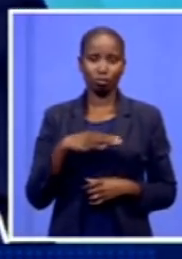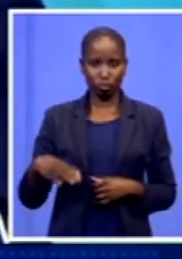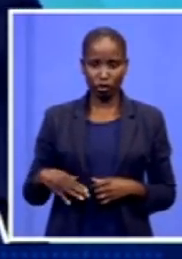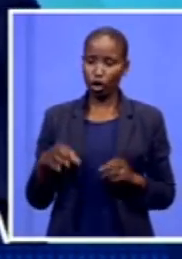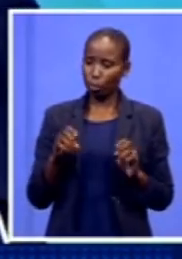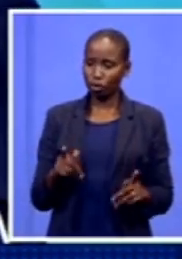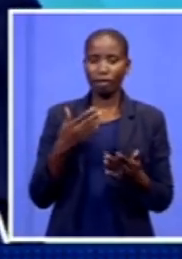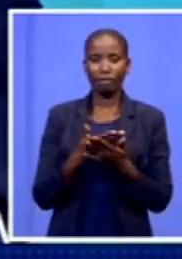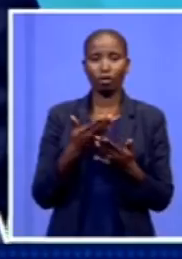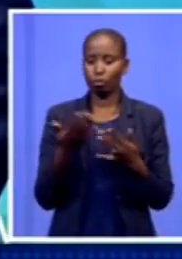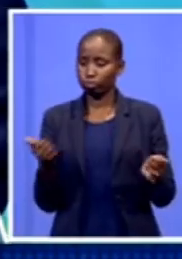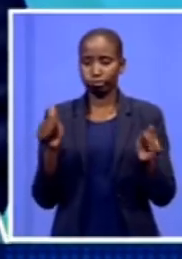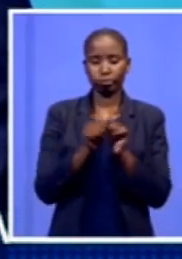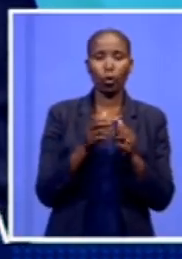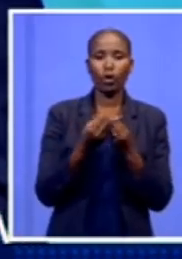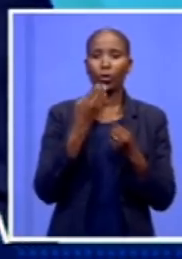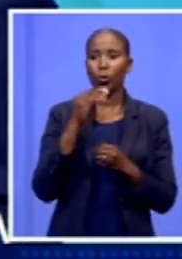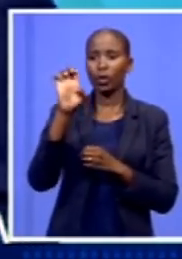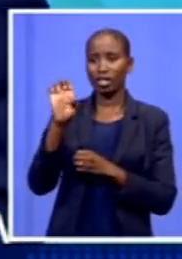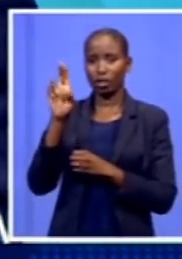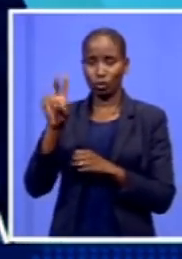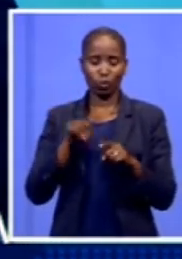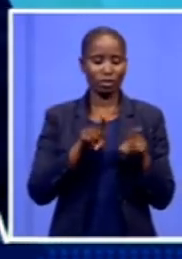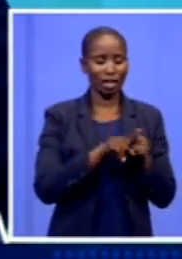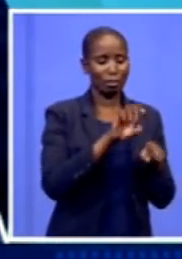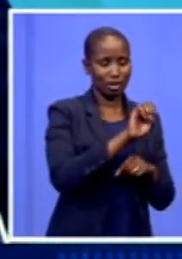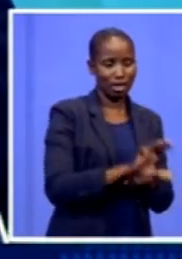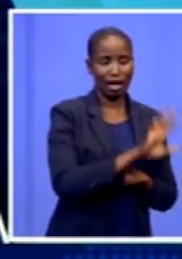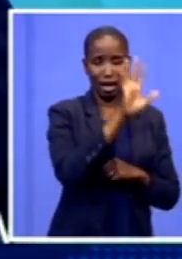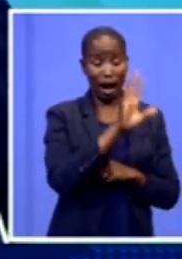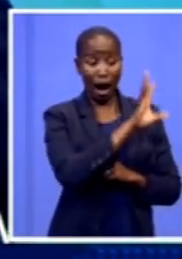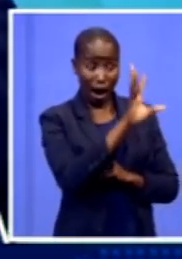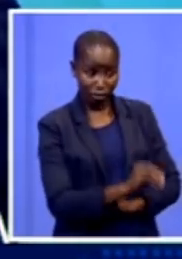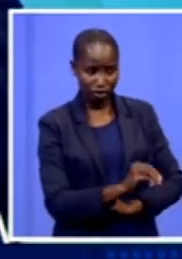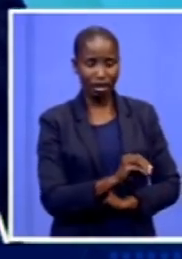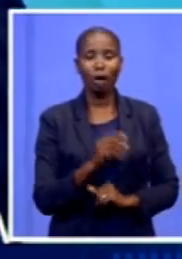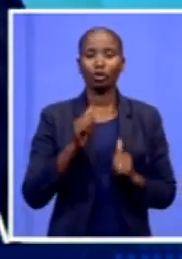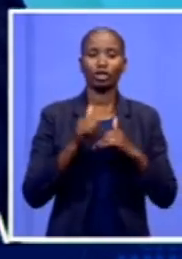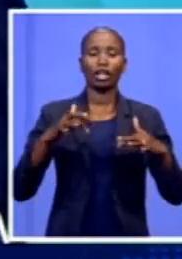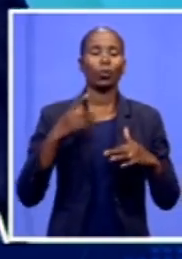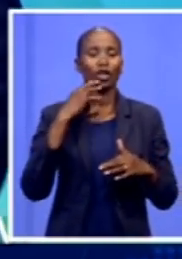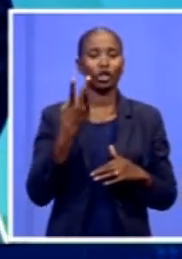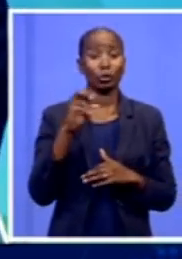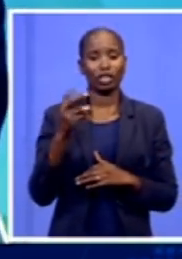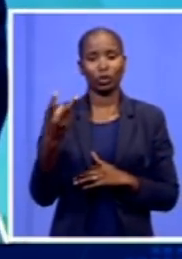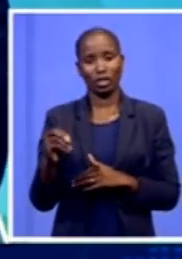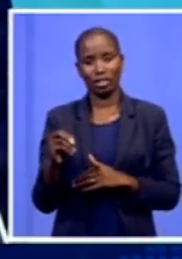It's unprecedented. Since the spring of 2020, we have built this